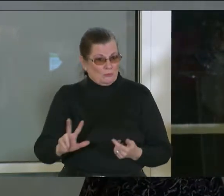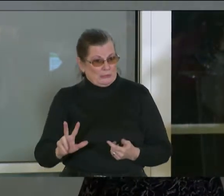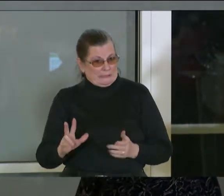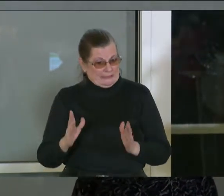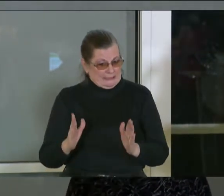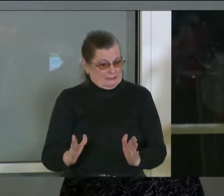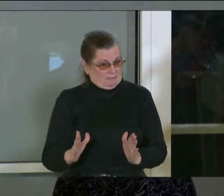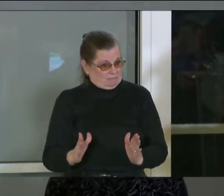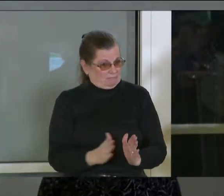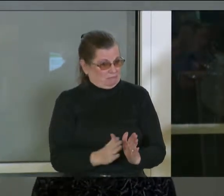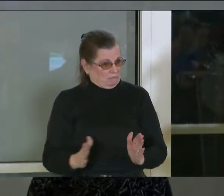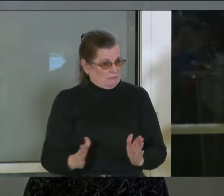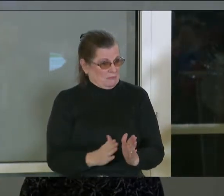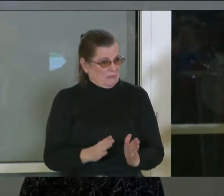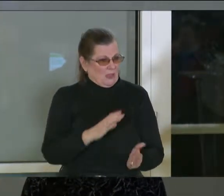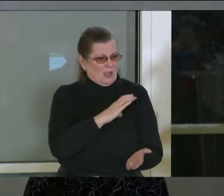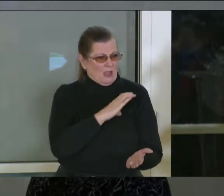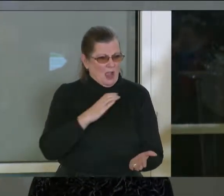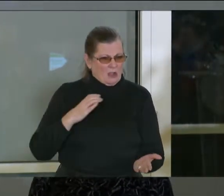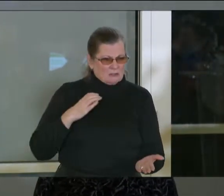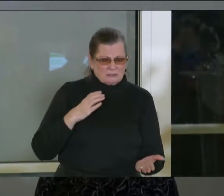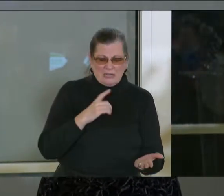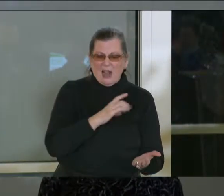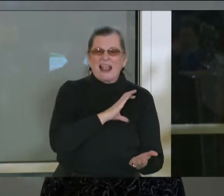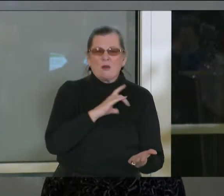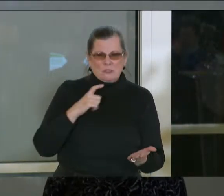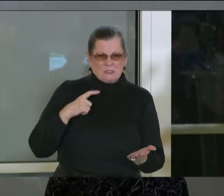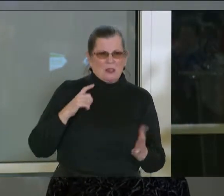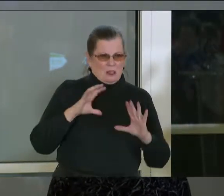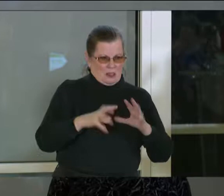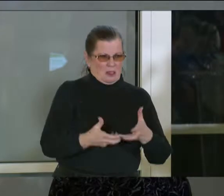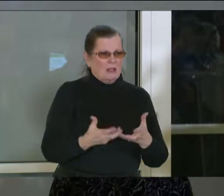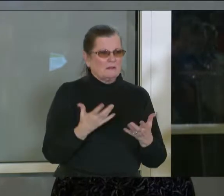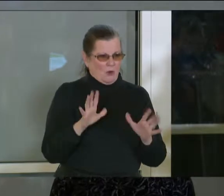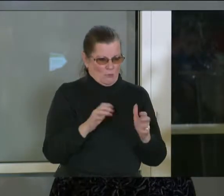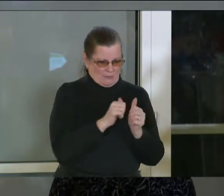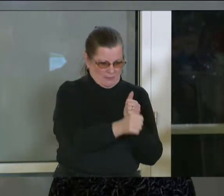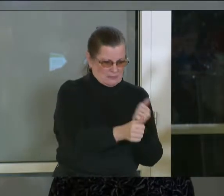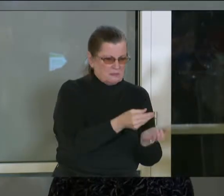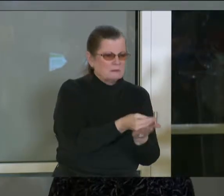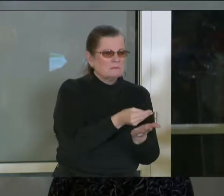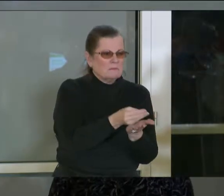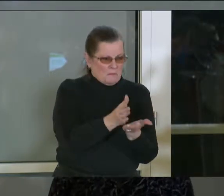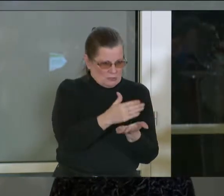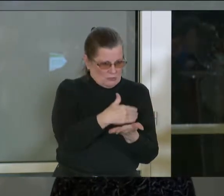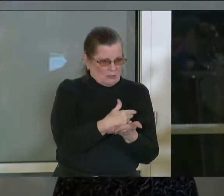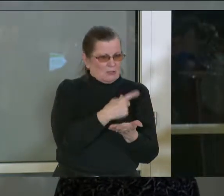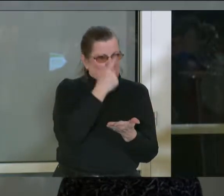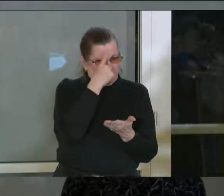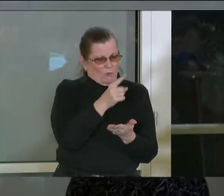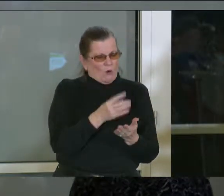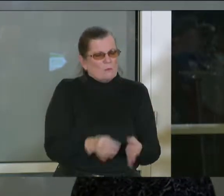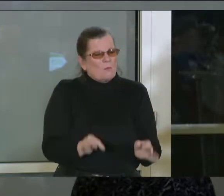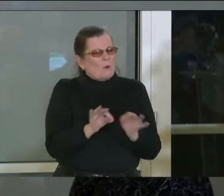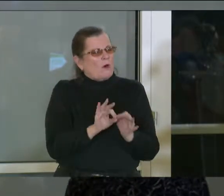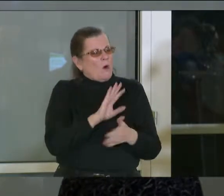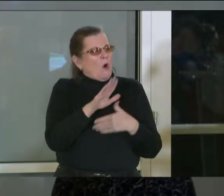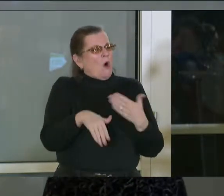need is the money, and it's incredibly important that all children in the district have education right off the